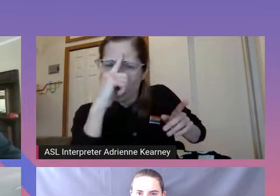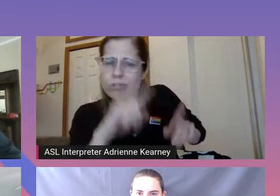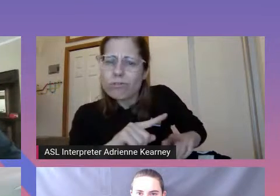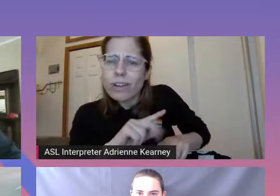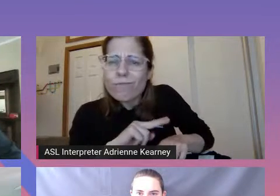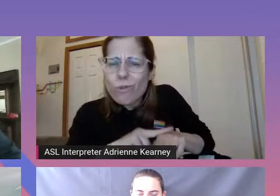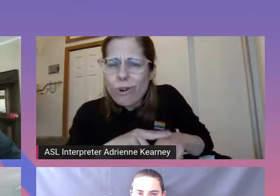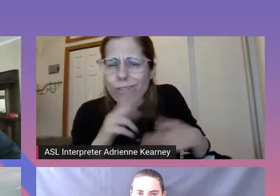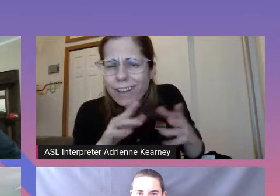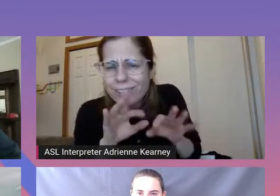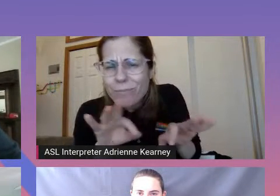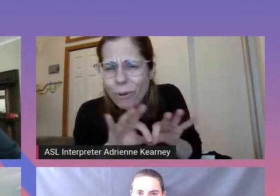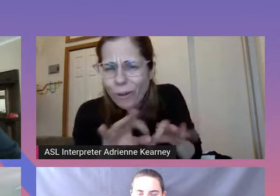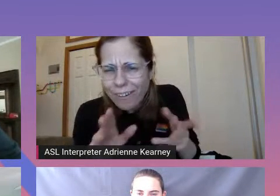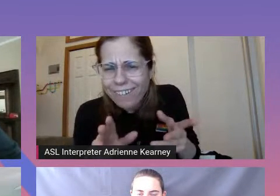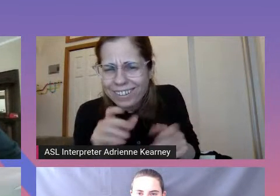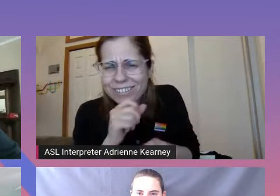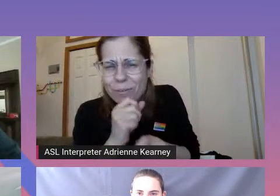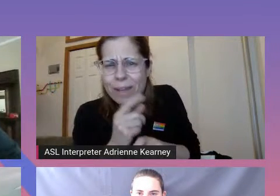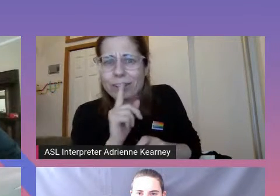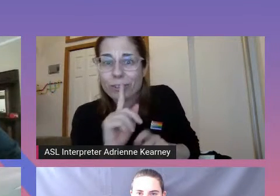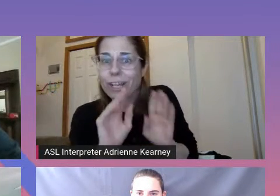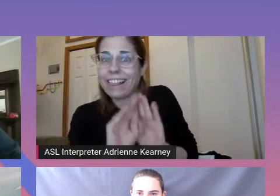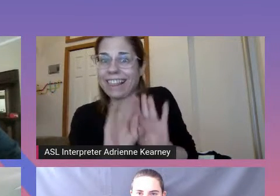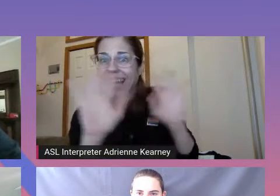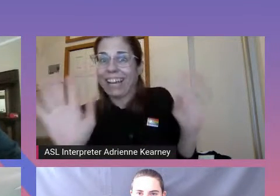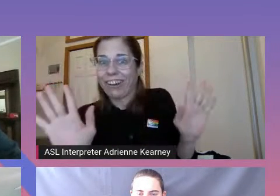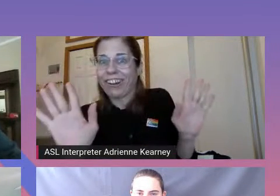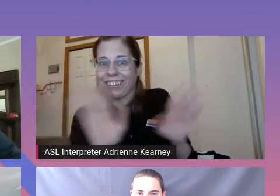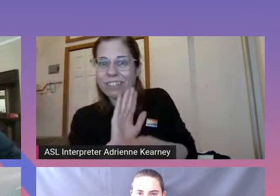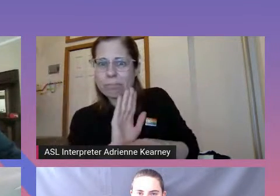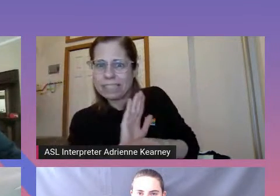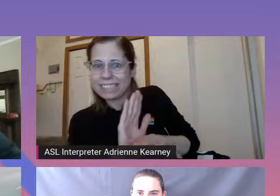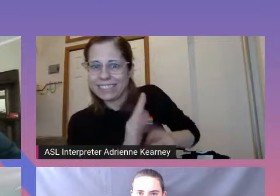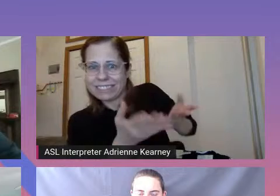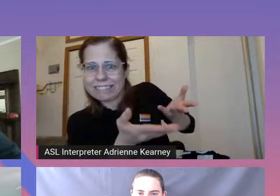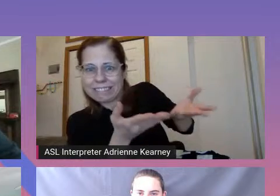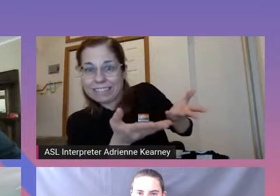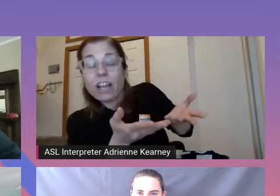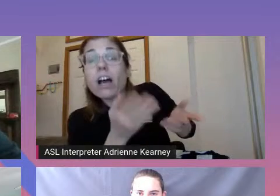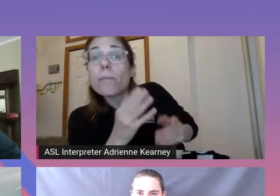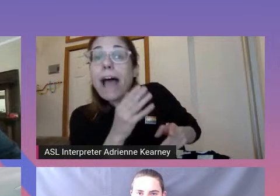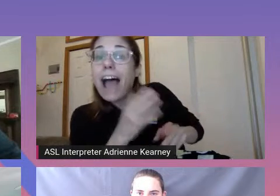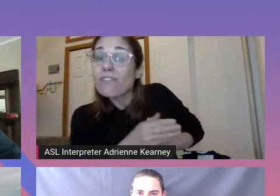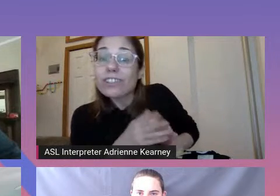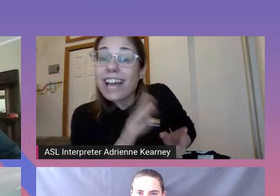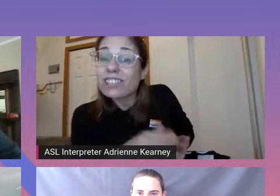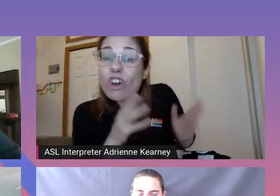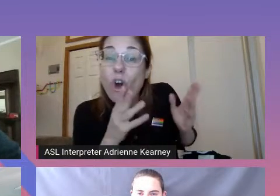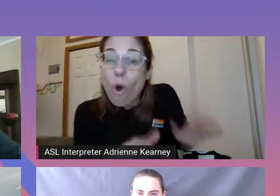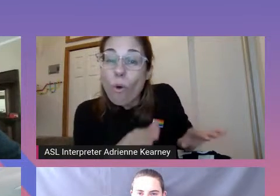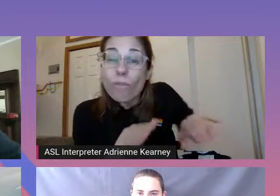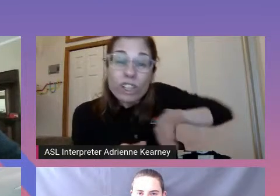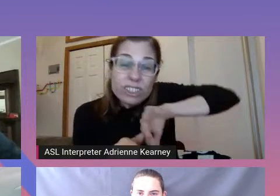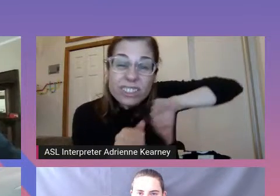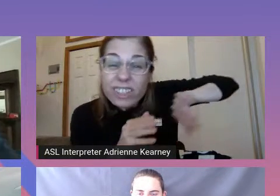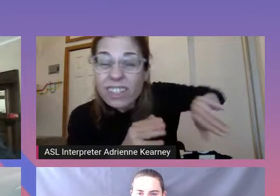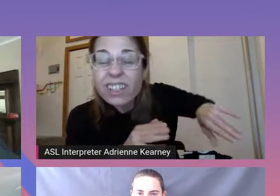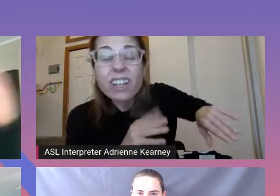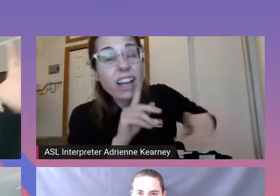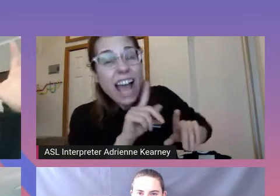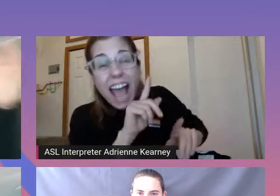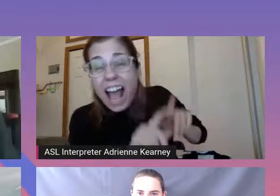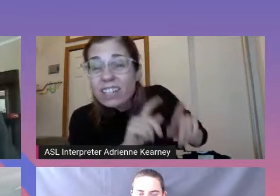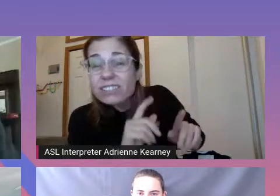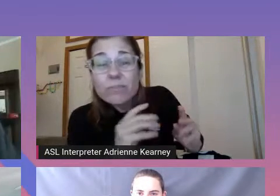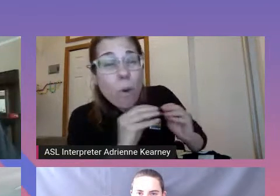a person. So like make sure that the transactional part is equitable, but then move beyond it. And again, regardless of whether,